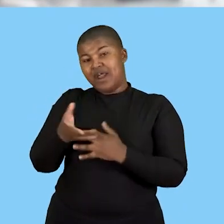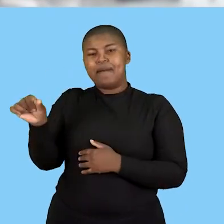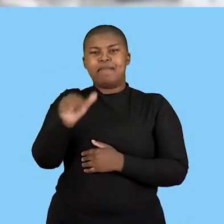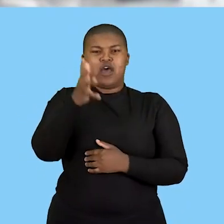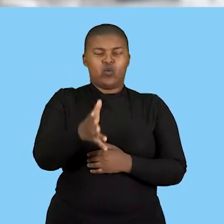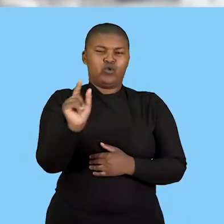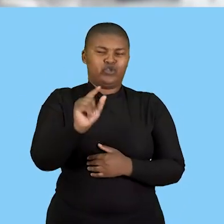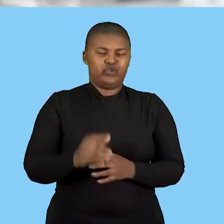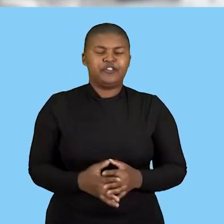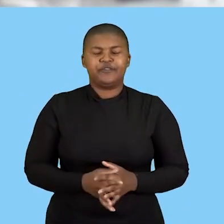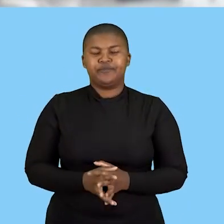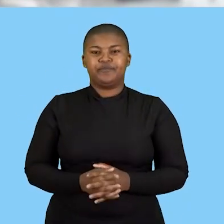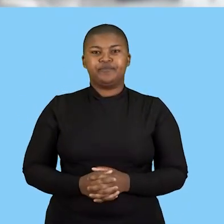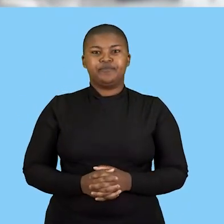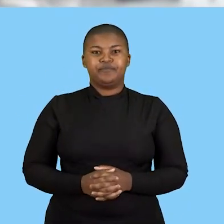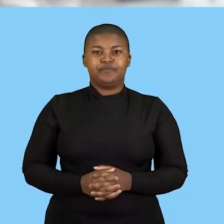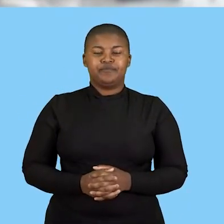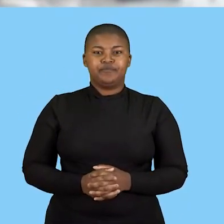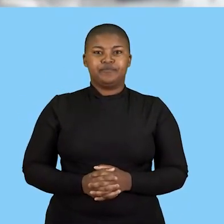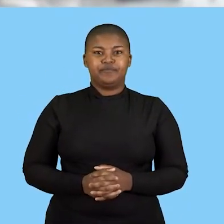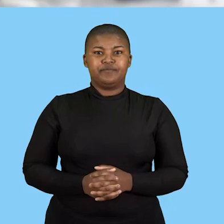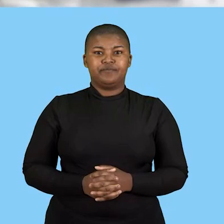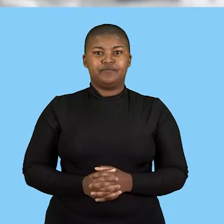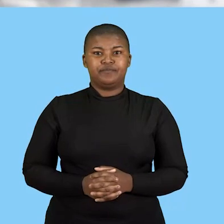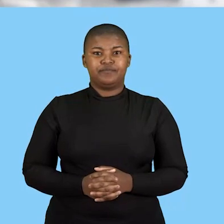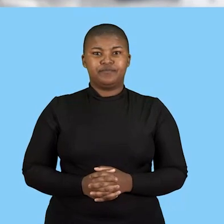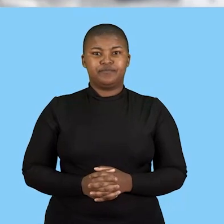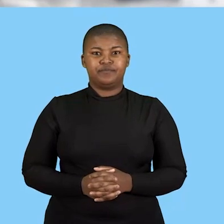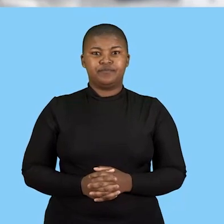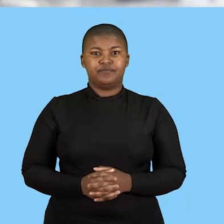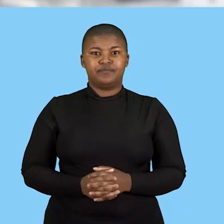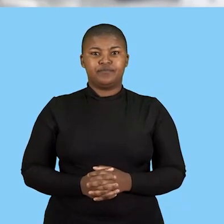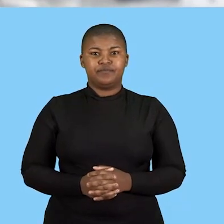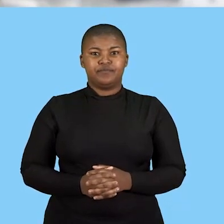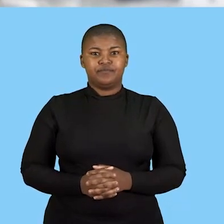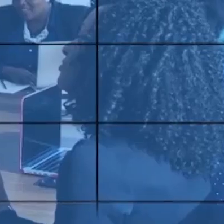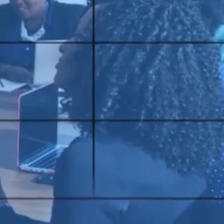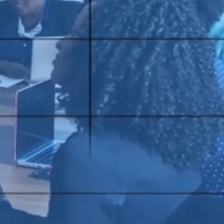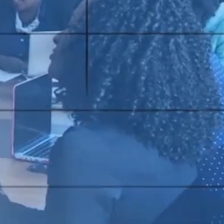let us take now a short break and we will continue with the other 2 activities after.